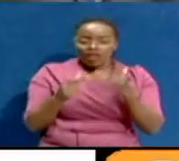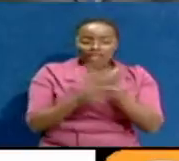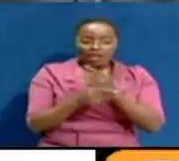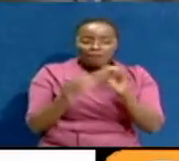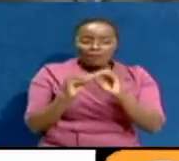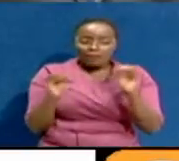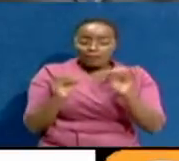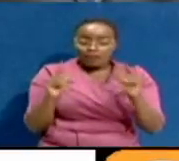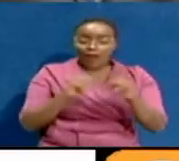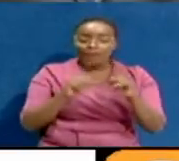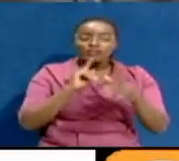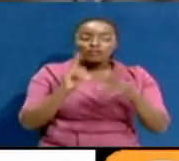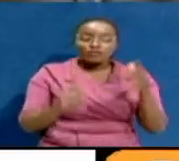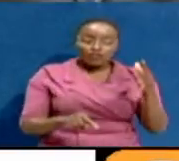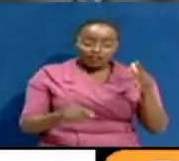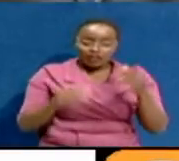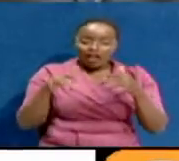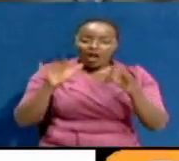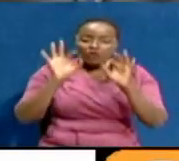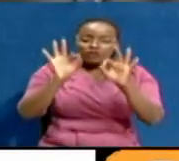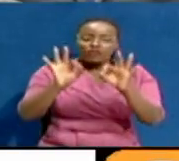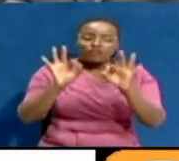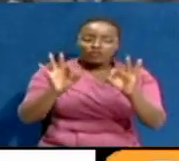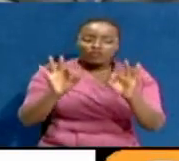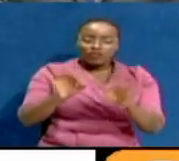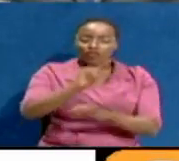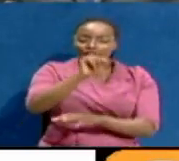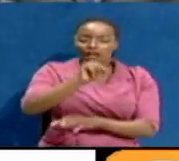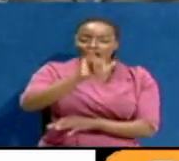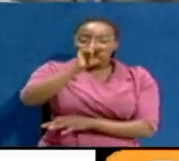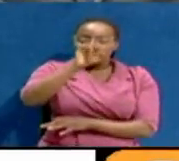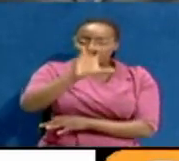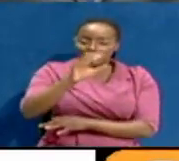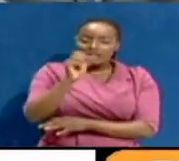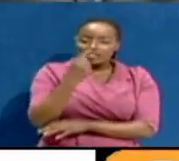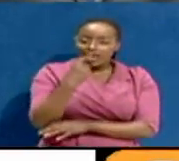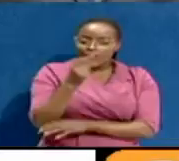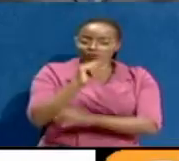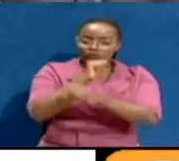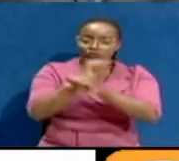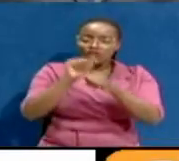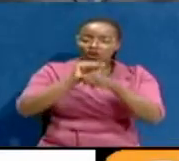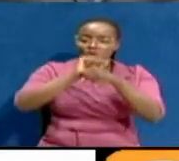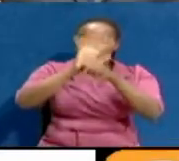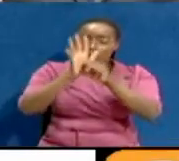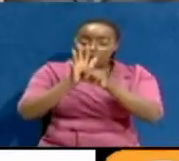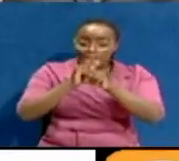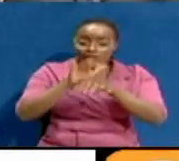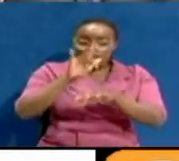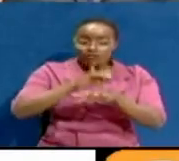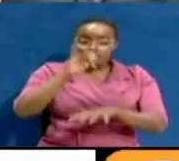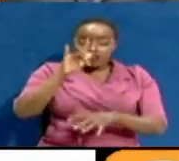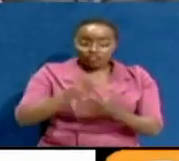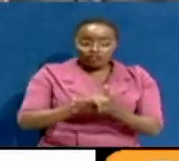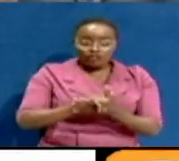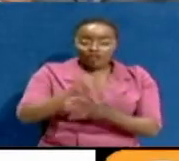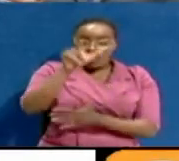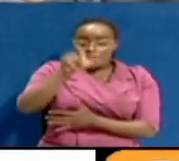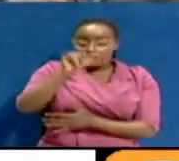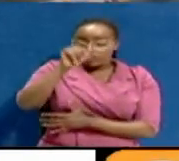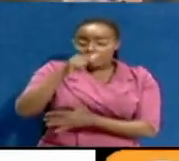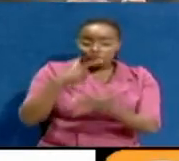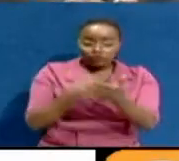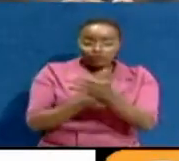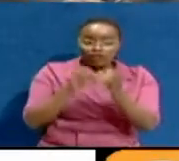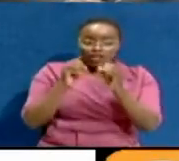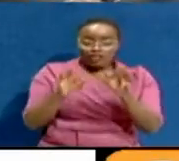or where you're writing in from, but you say, how effective are zinc tablets in preventing COVID-19 infections? Should one take the